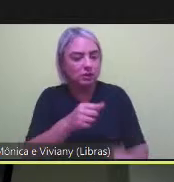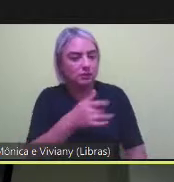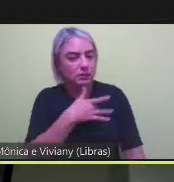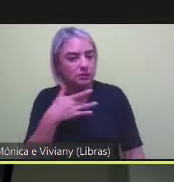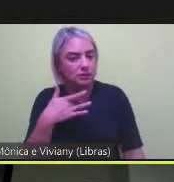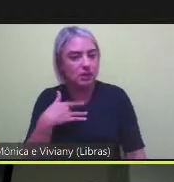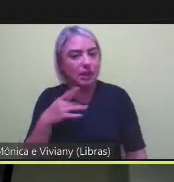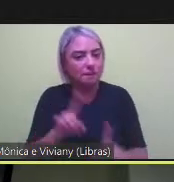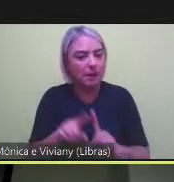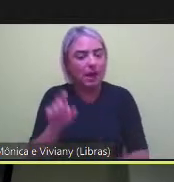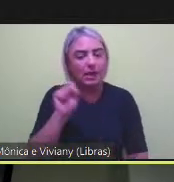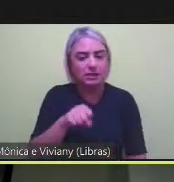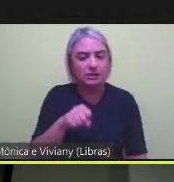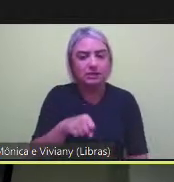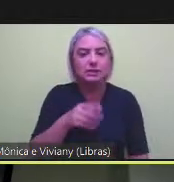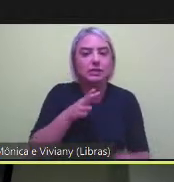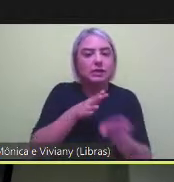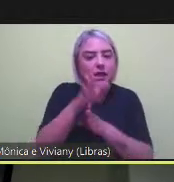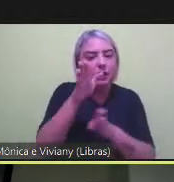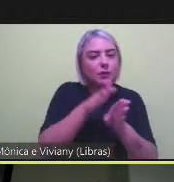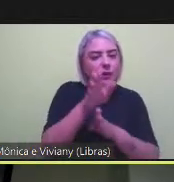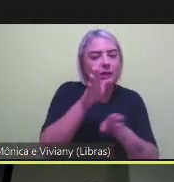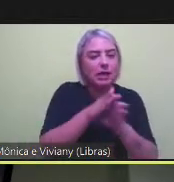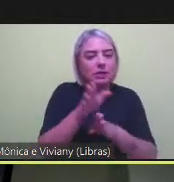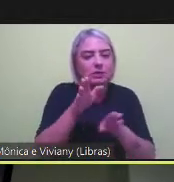healthcare system, but also